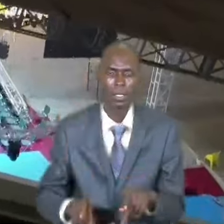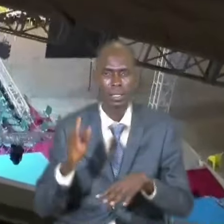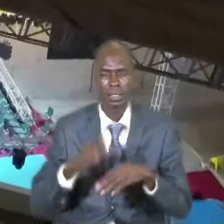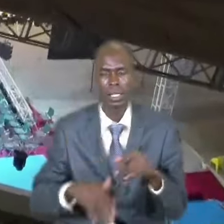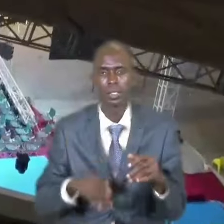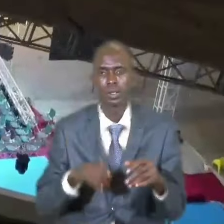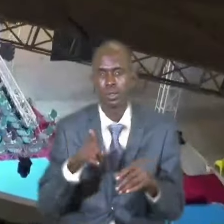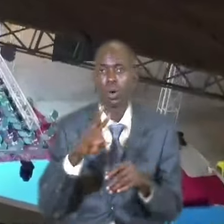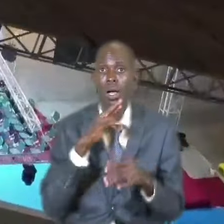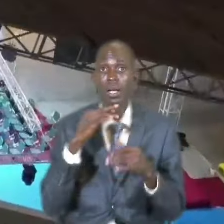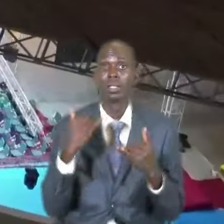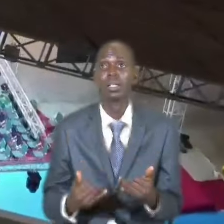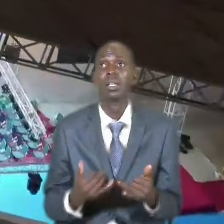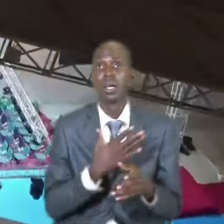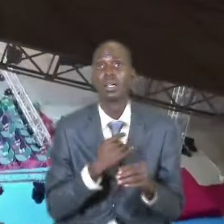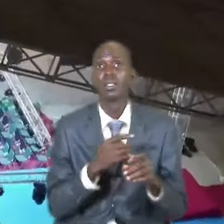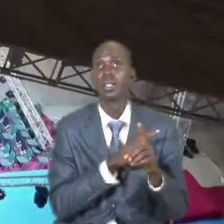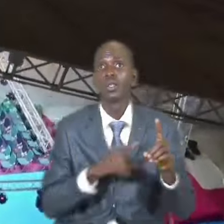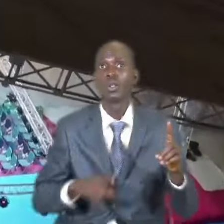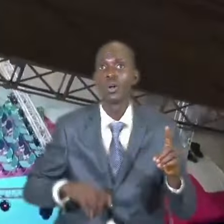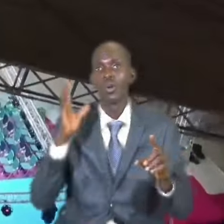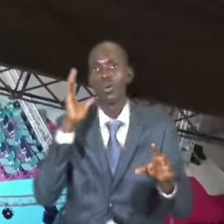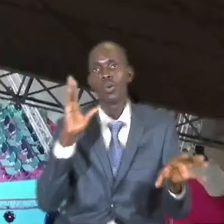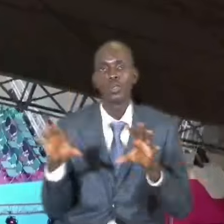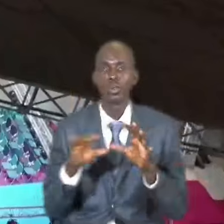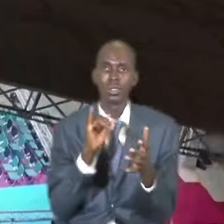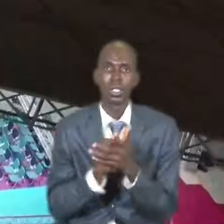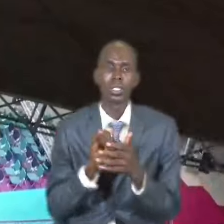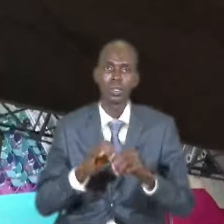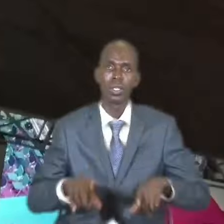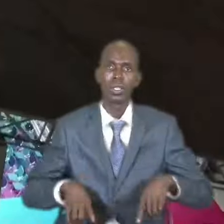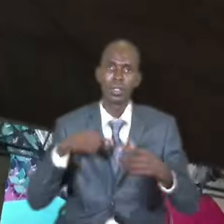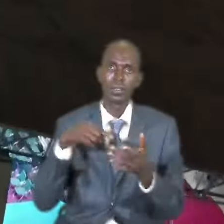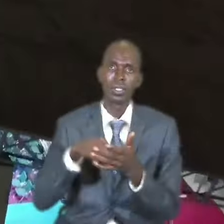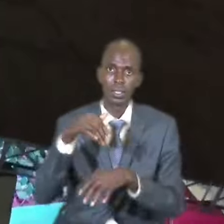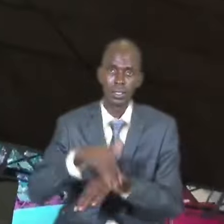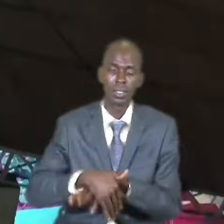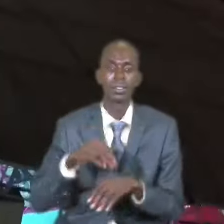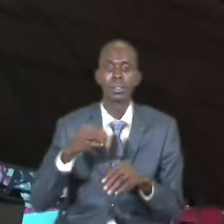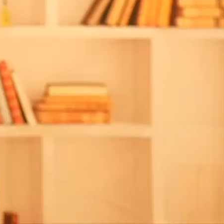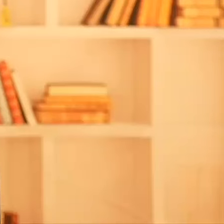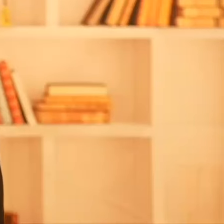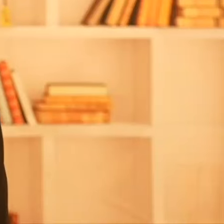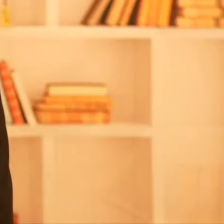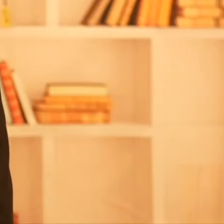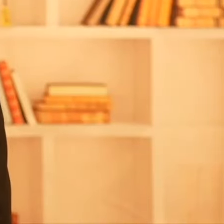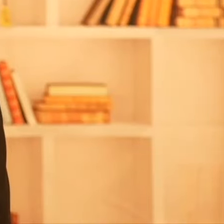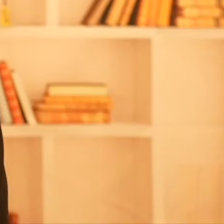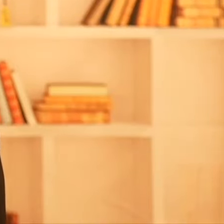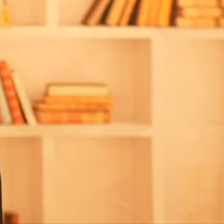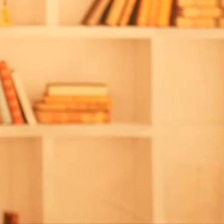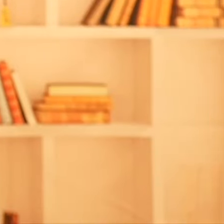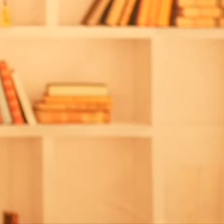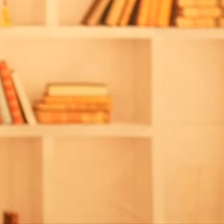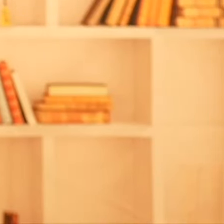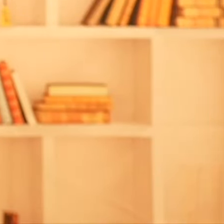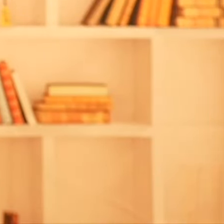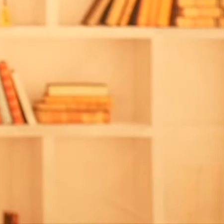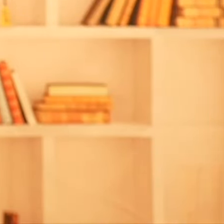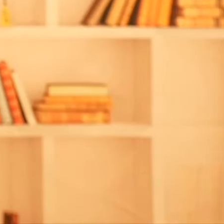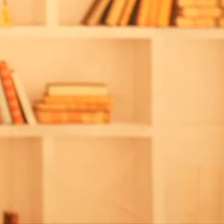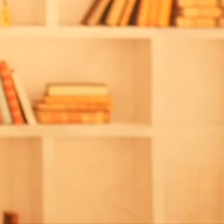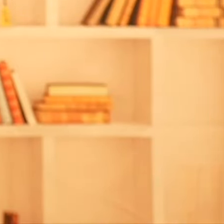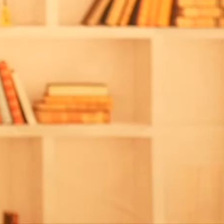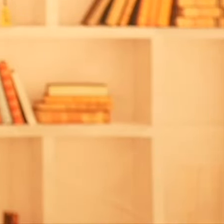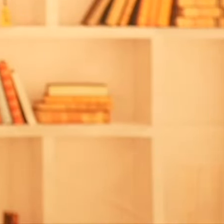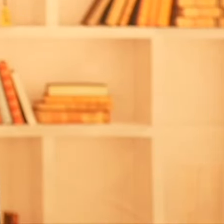will do that in your life tonight. Better, higher, greater, that will make you go from religious to having a